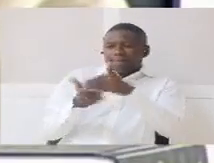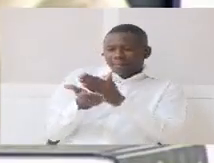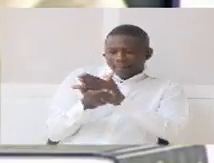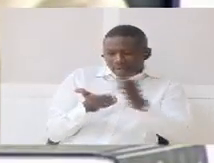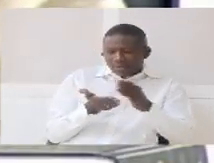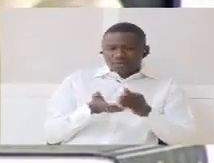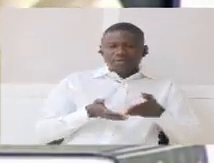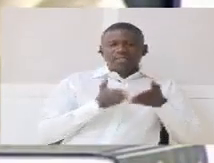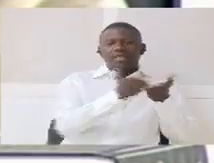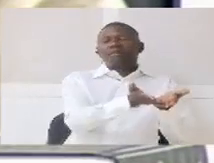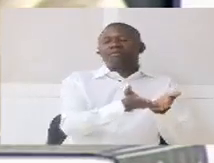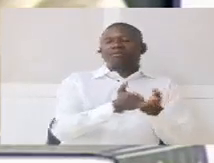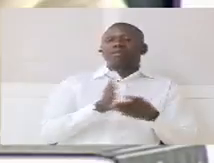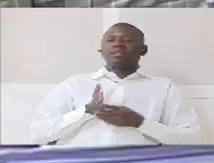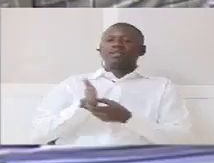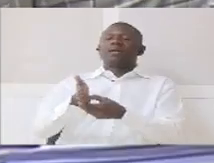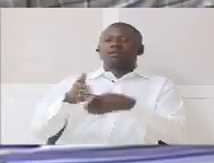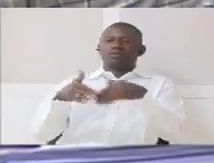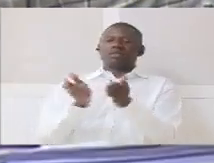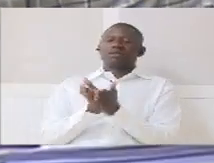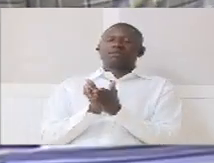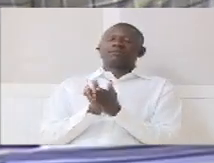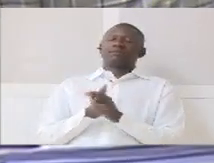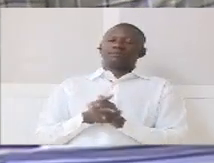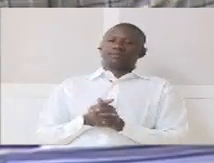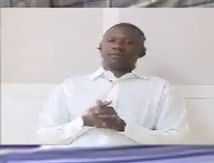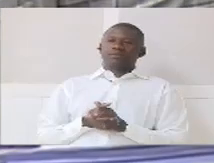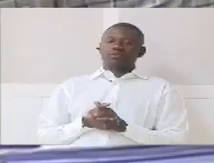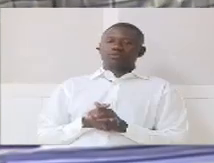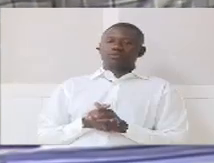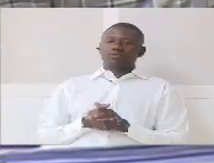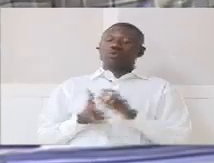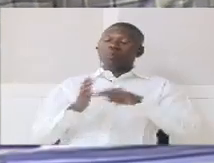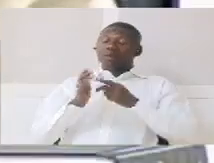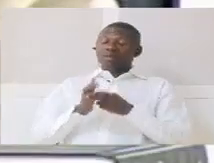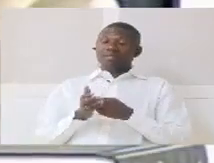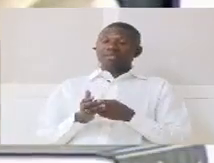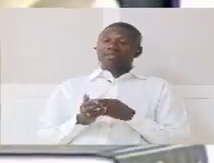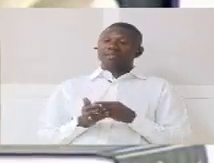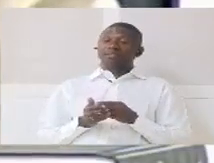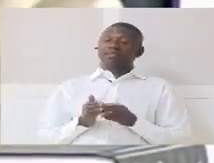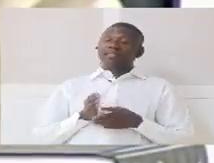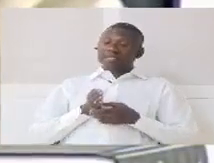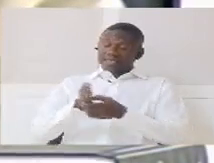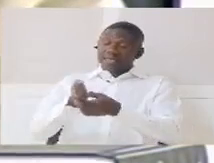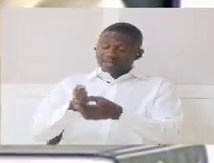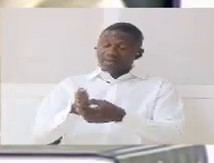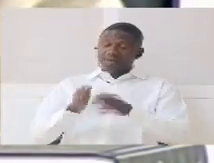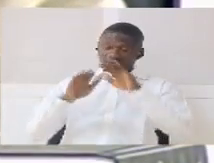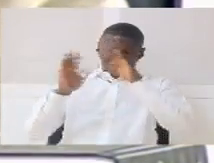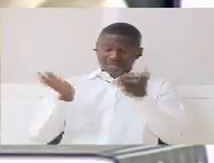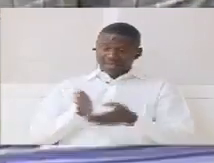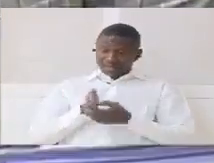And that was the system. That was so DJ's right to take the prisoner's food. Let's get it